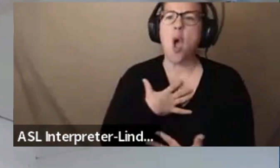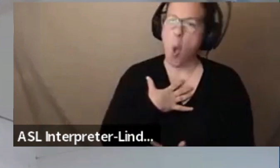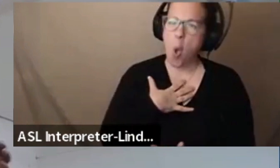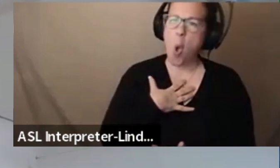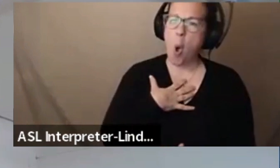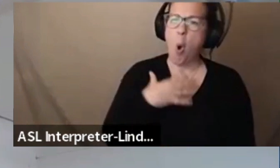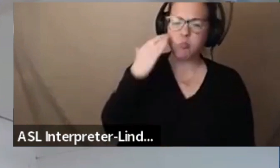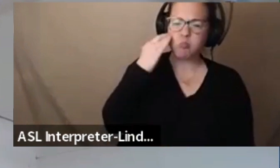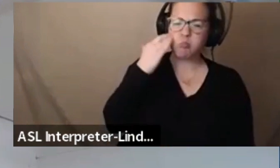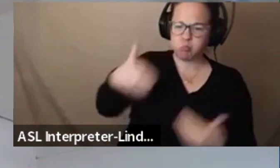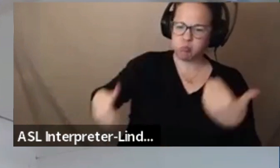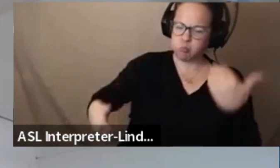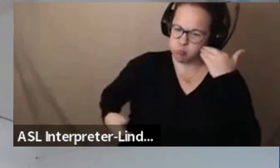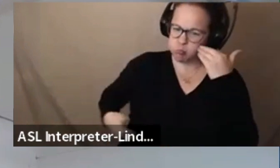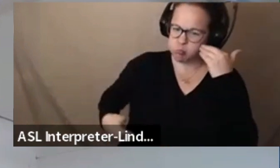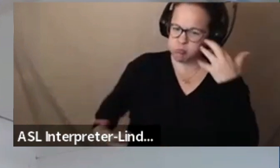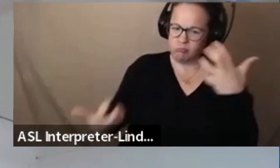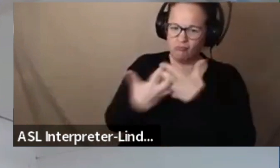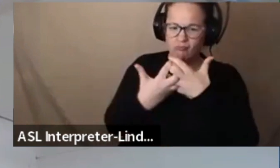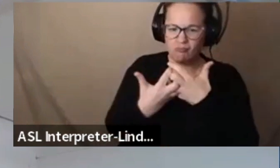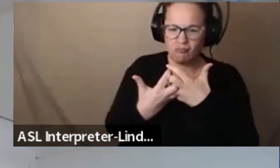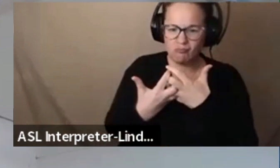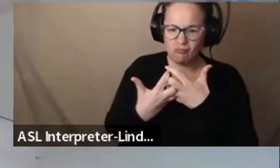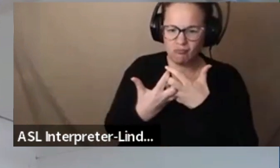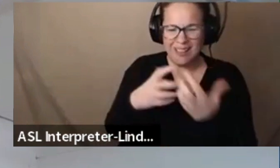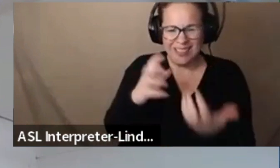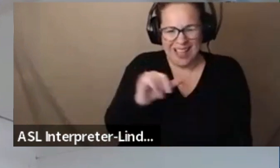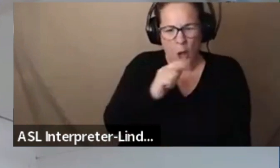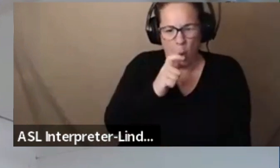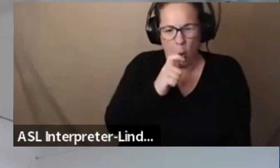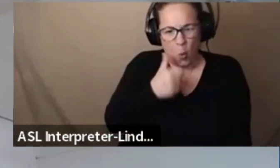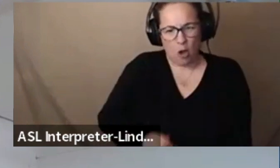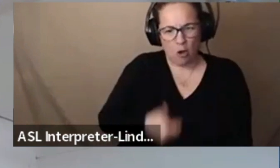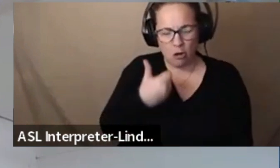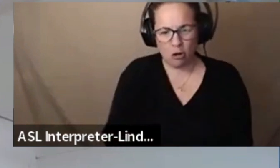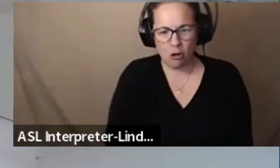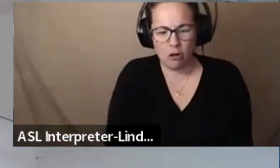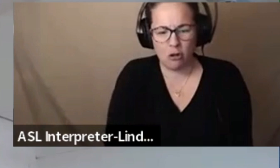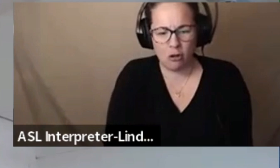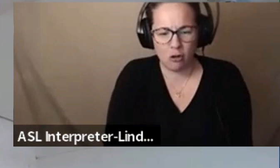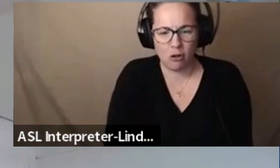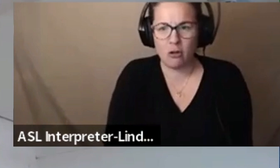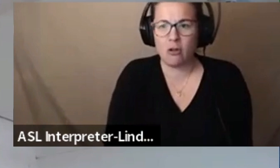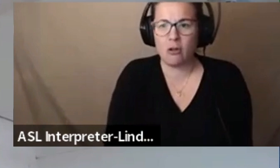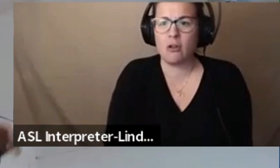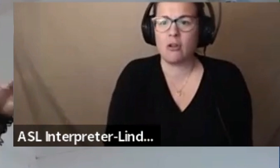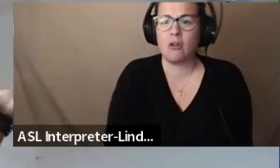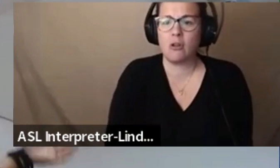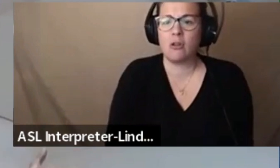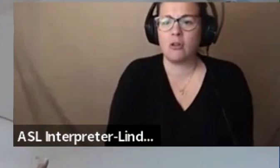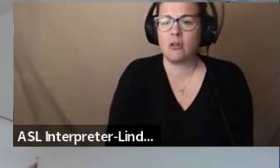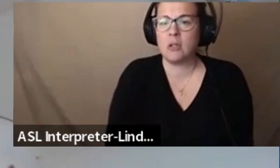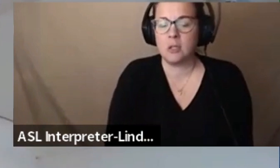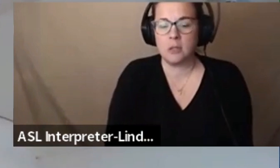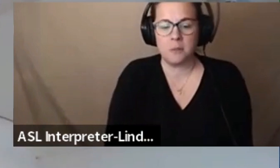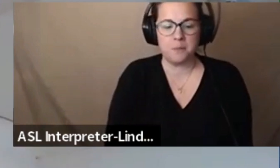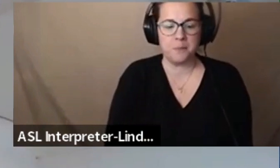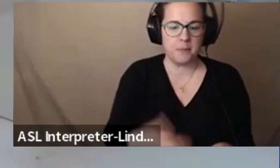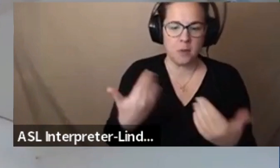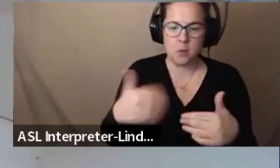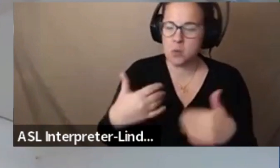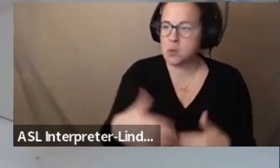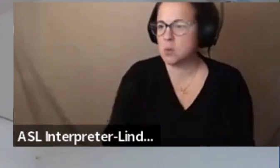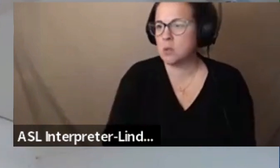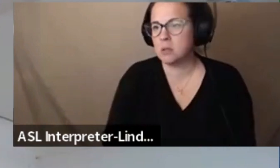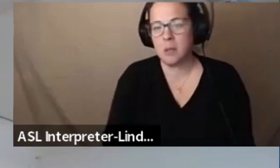This is who we are. And they brought such power and depth and of every